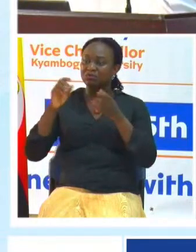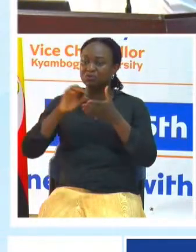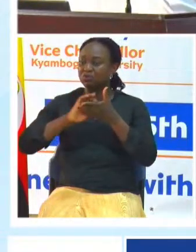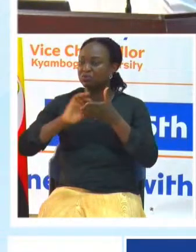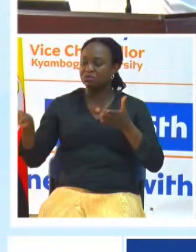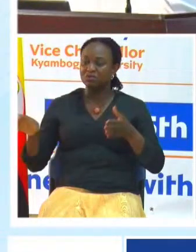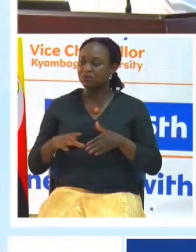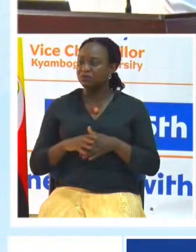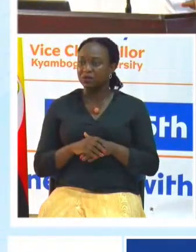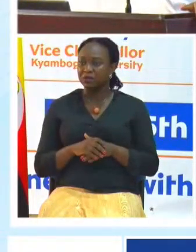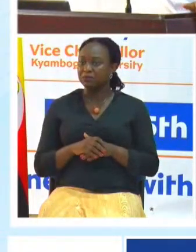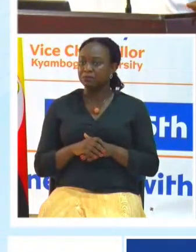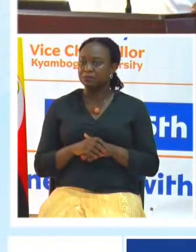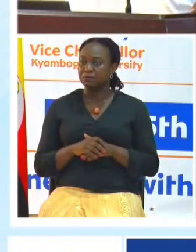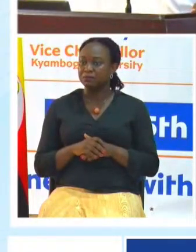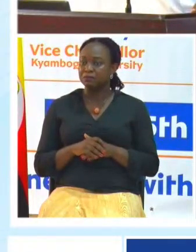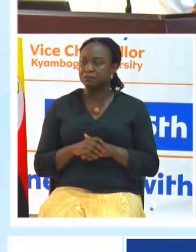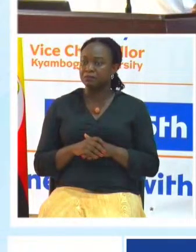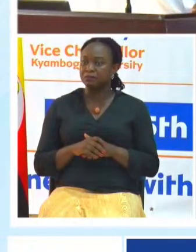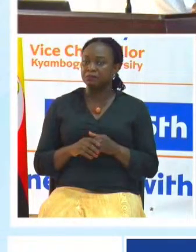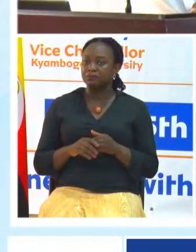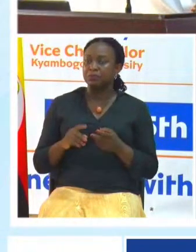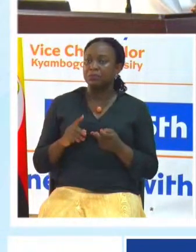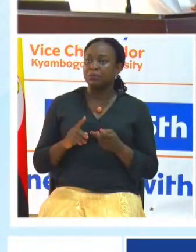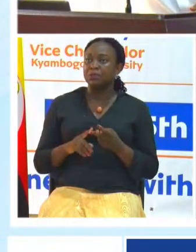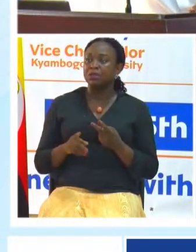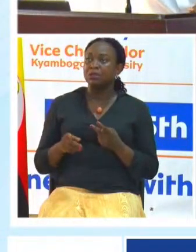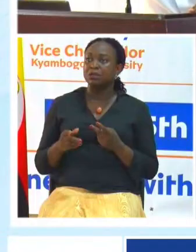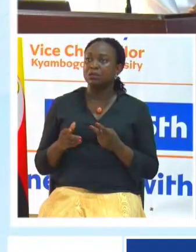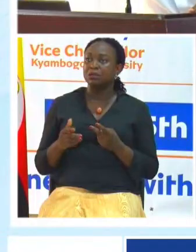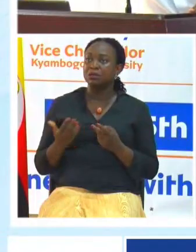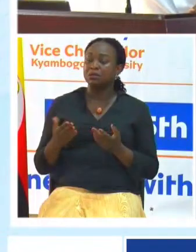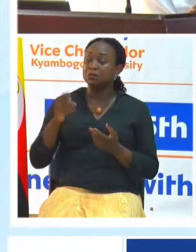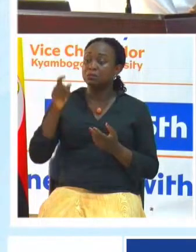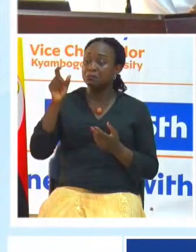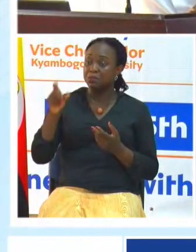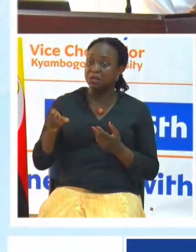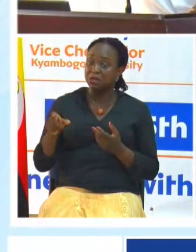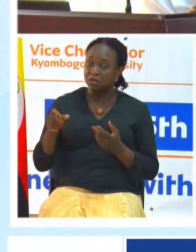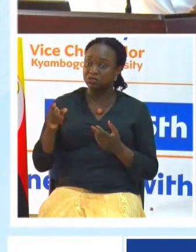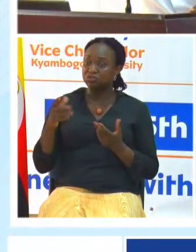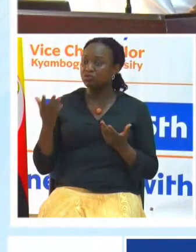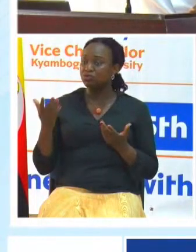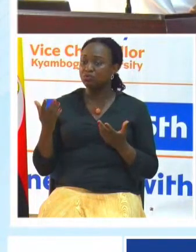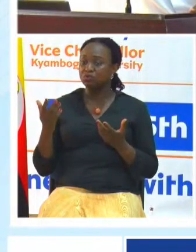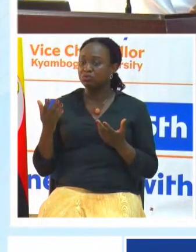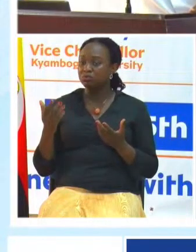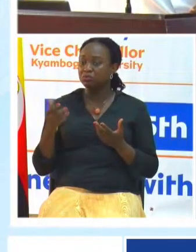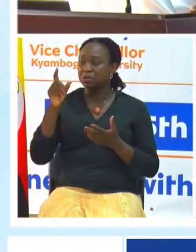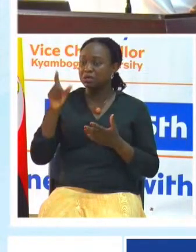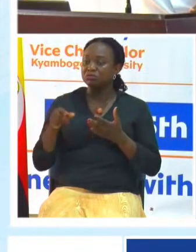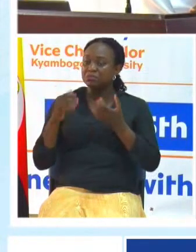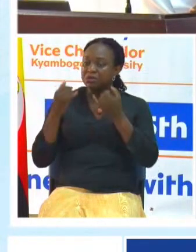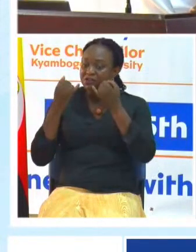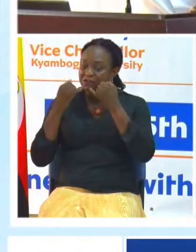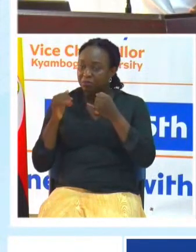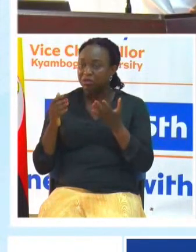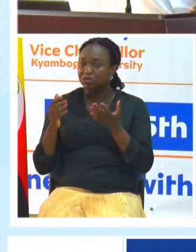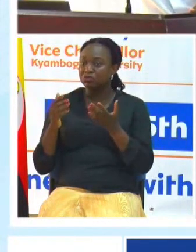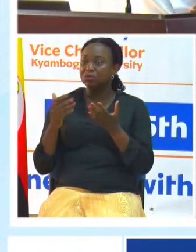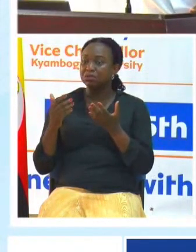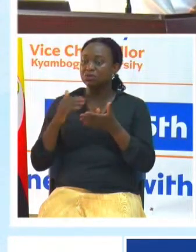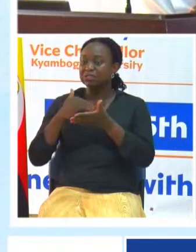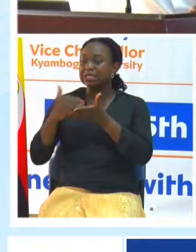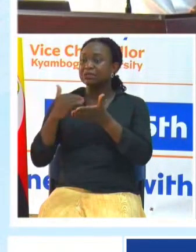put your photo. And then another thing is what we call personal statements or statements of